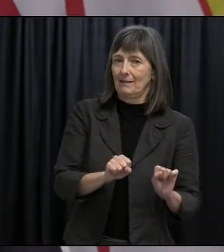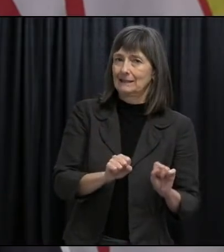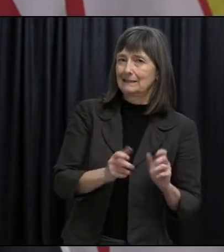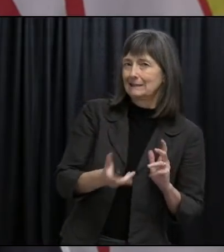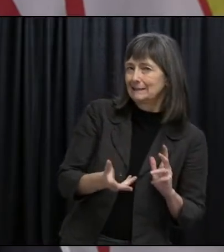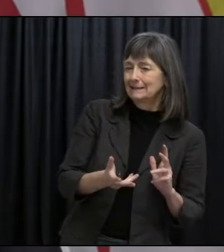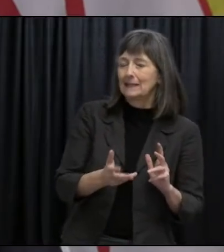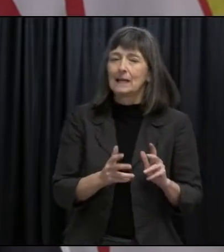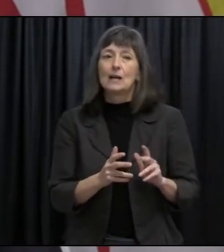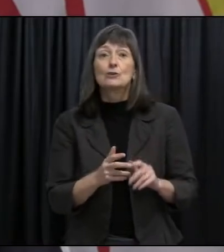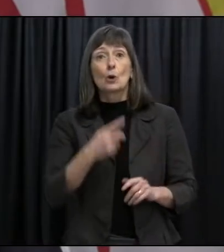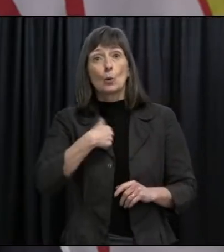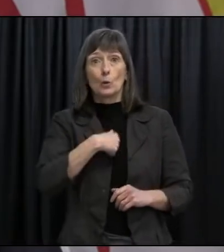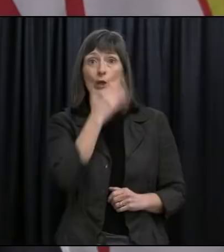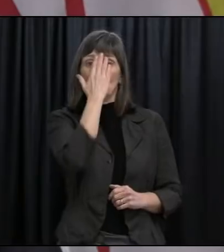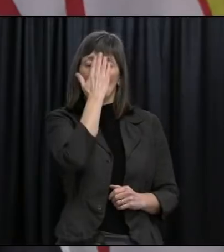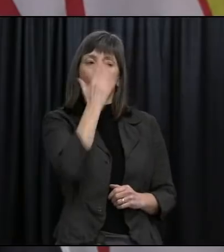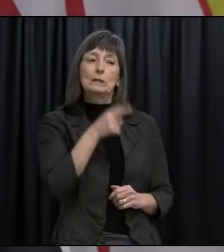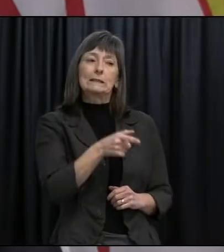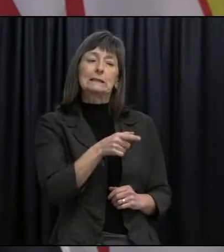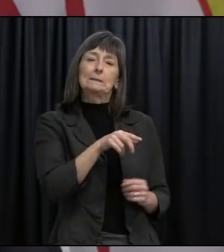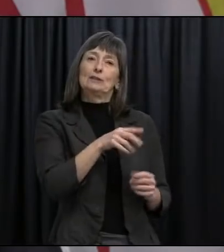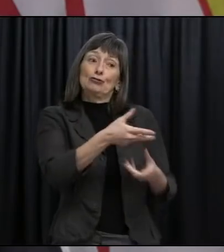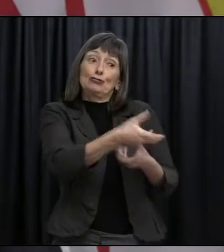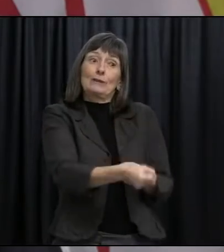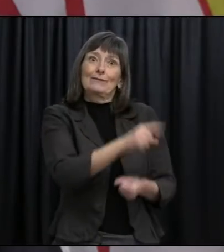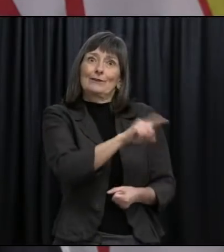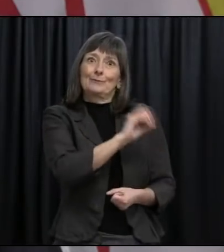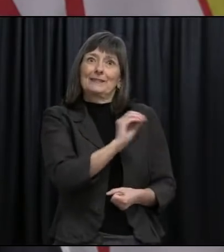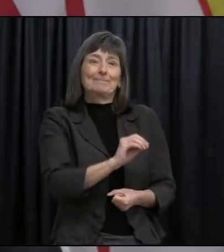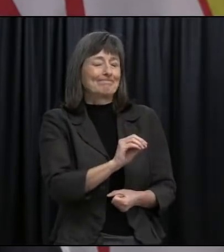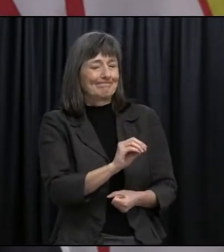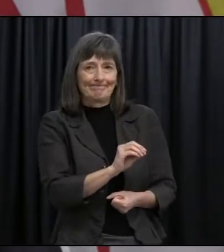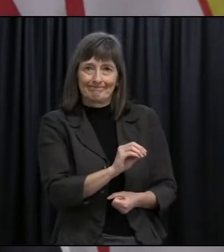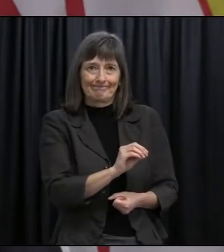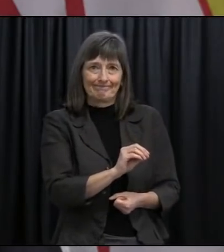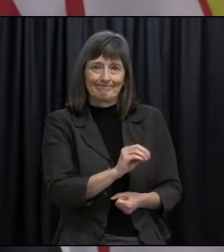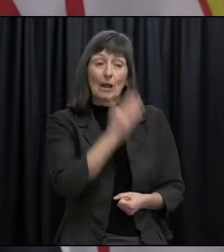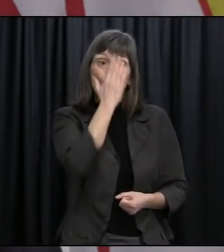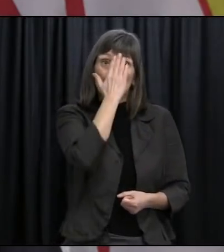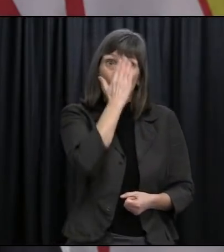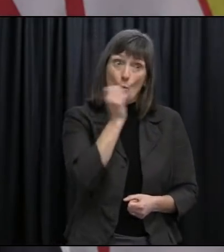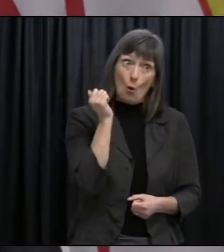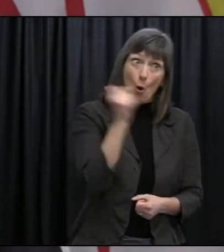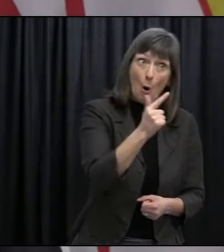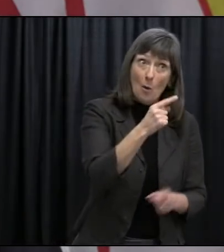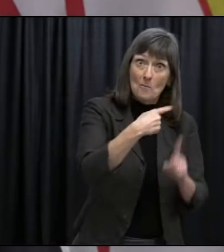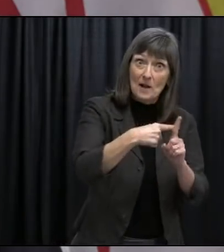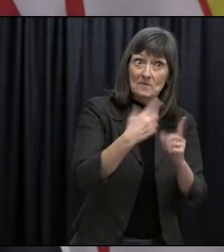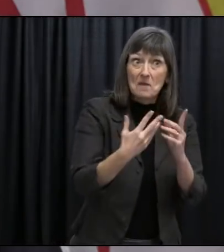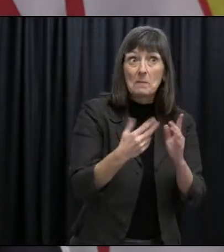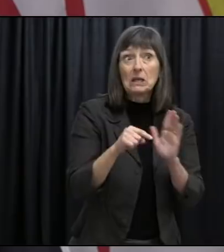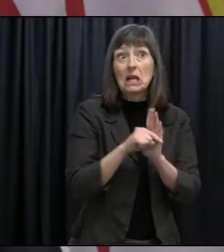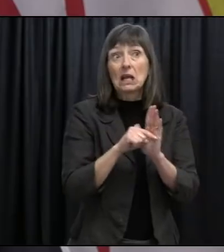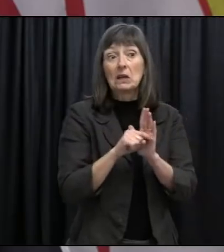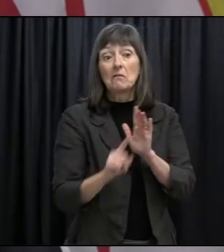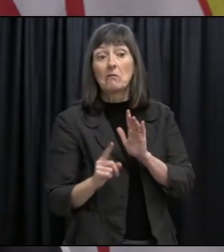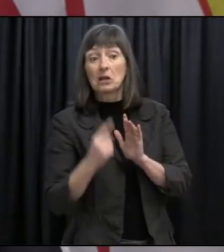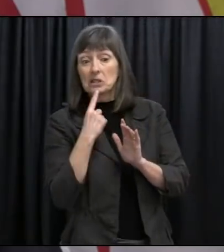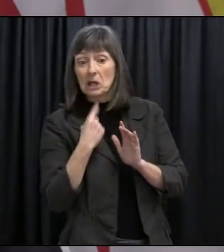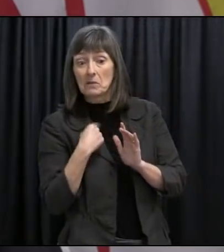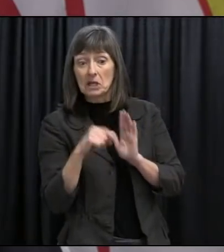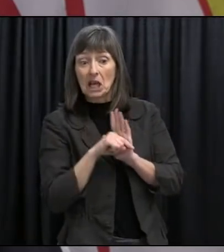We do recognize that we will not be catching every positive with these tests, but we are